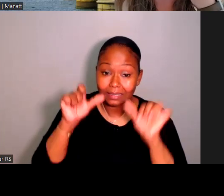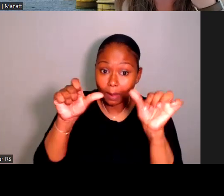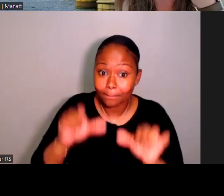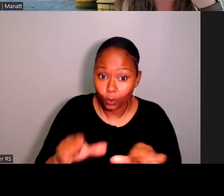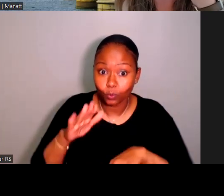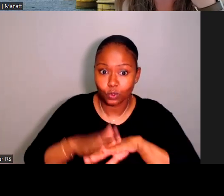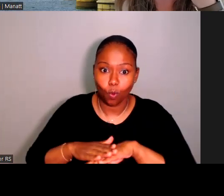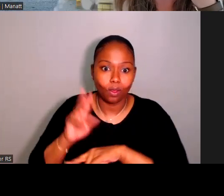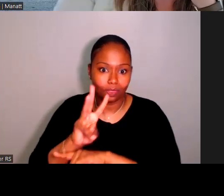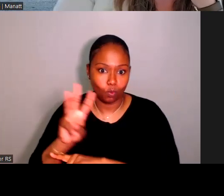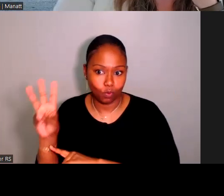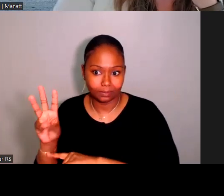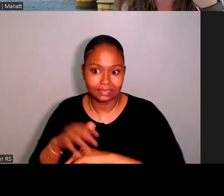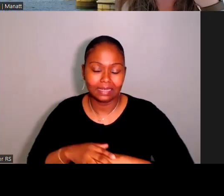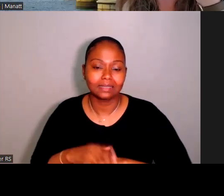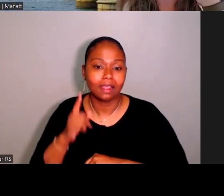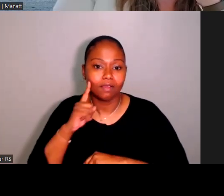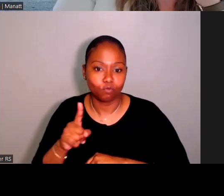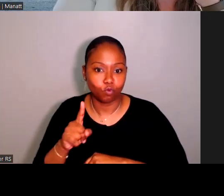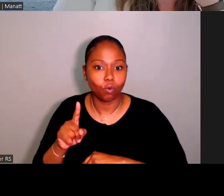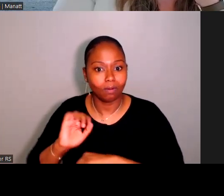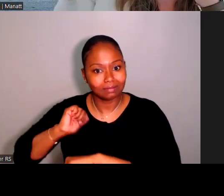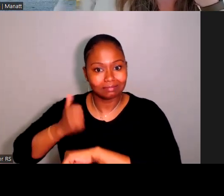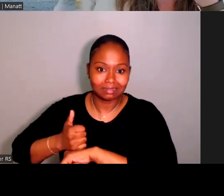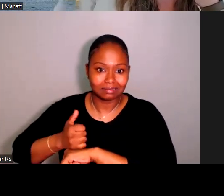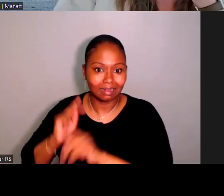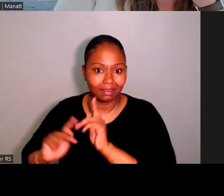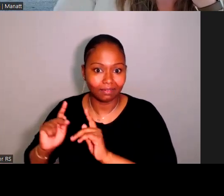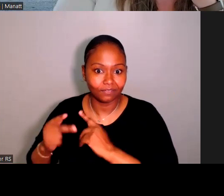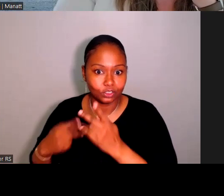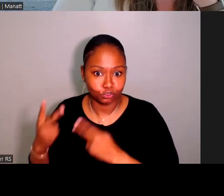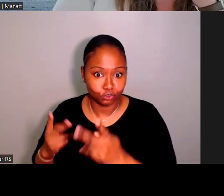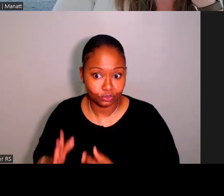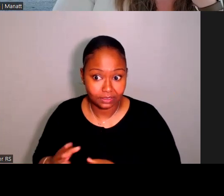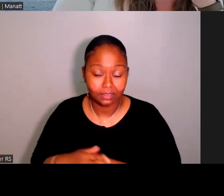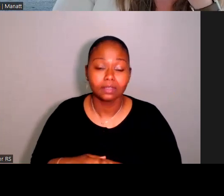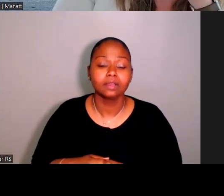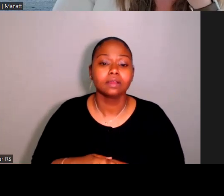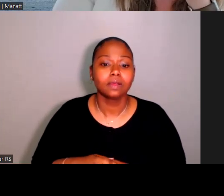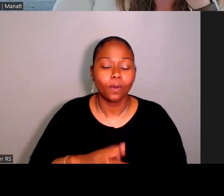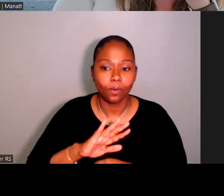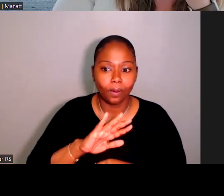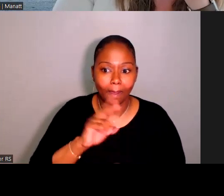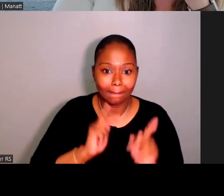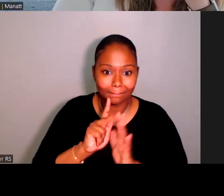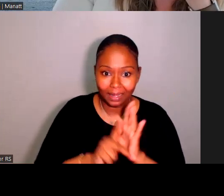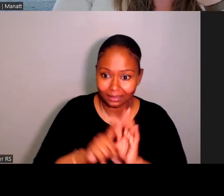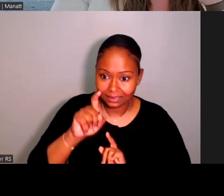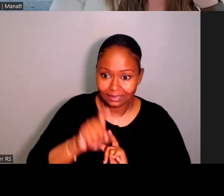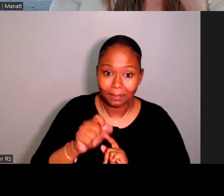resident and resident designated visitors. Policies must include details on any parameters to visitation, and policies must be up to